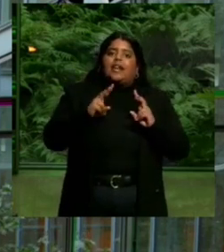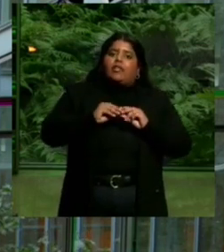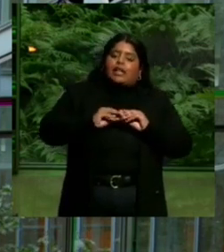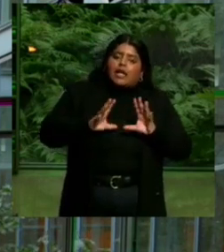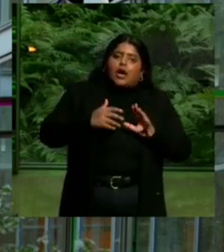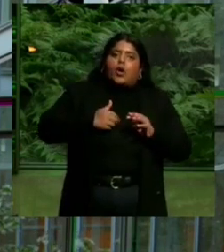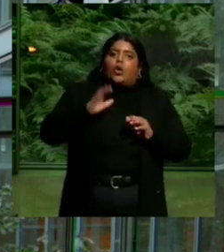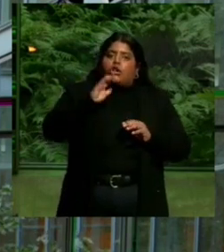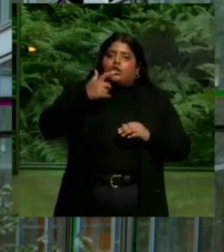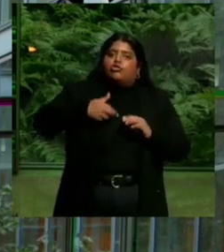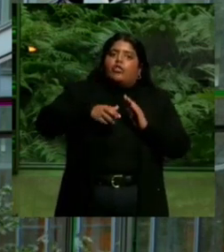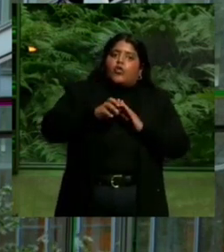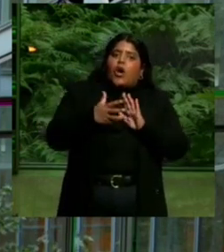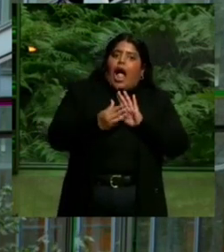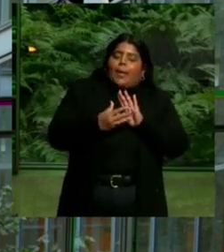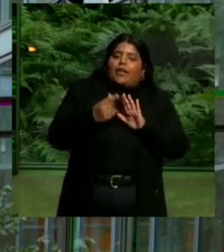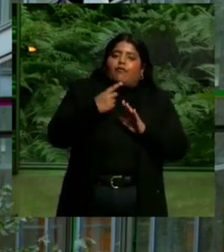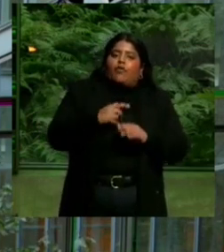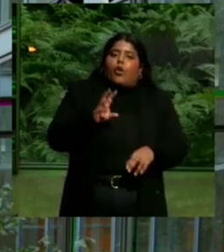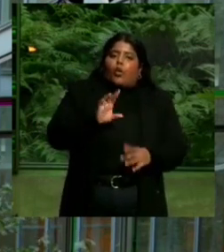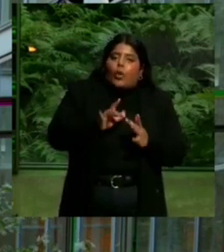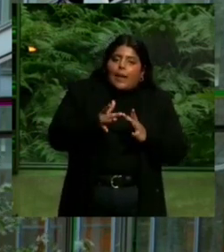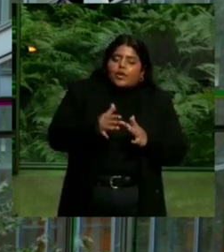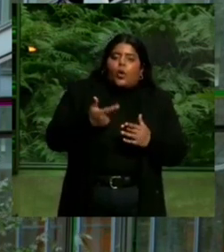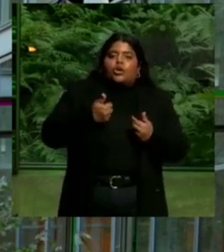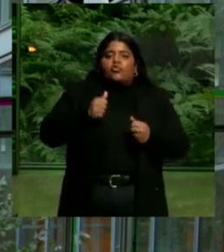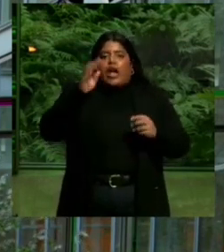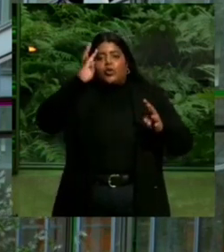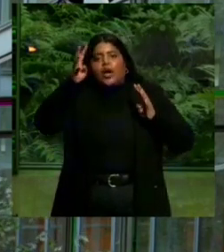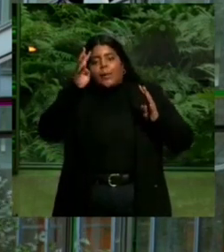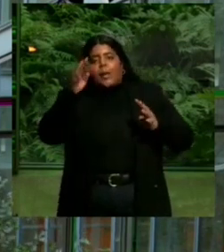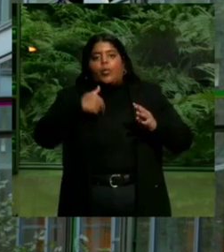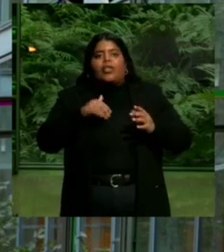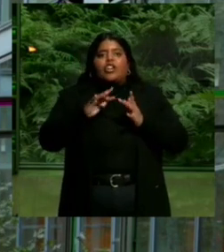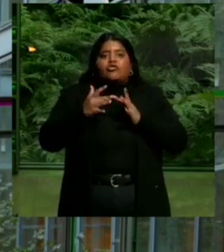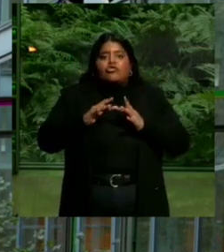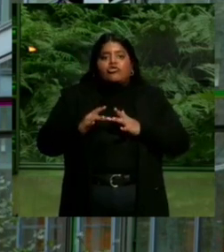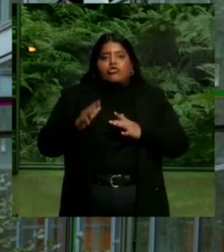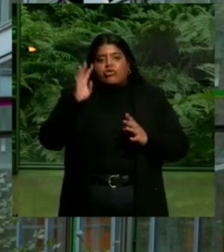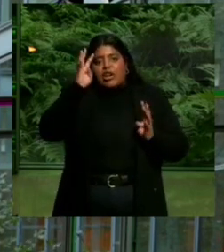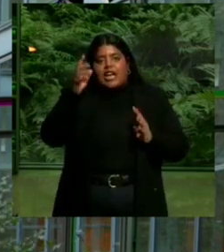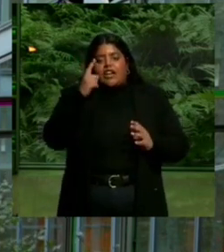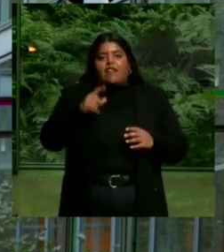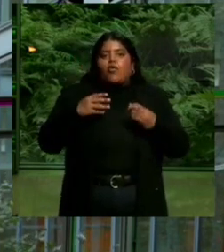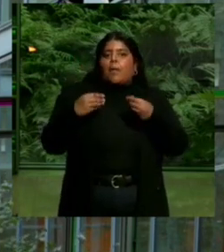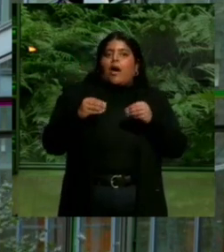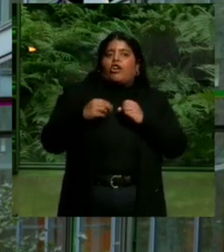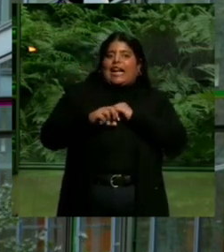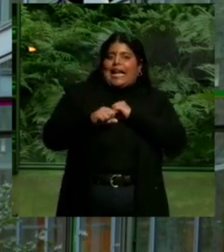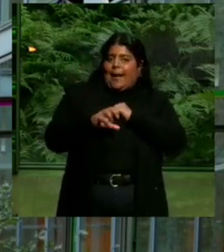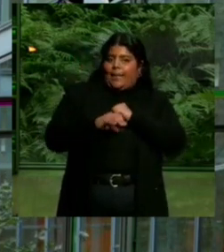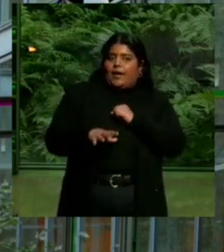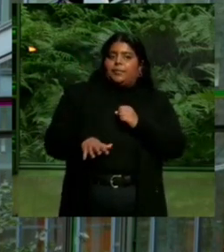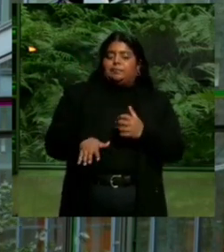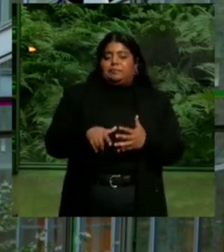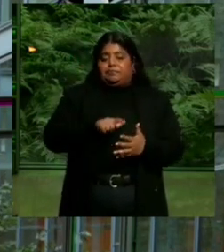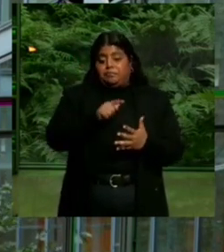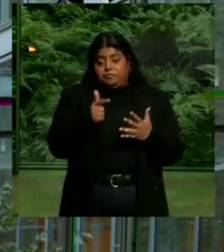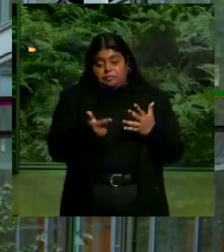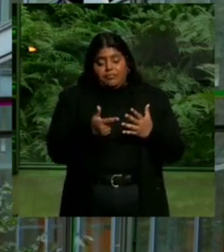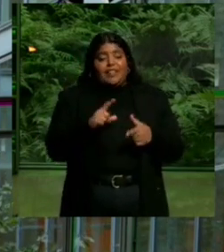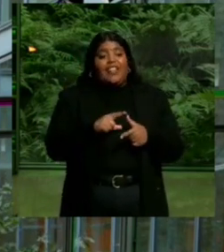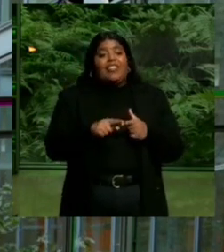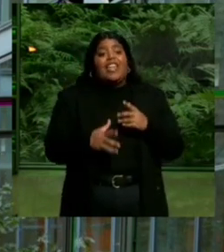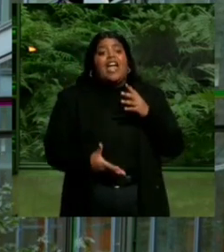review the copy for our website, or we're trying to come up with a creative for a marketing campaign. And then you include